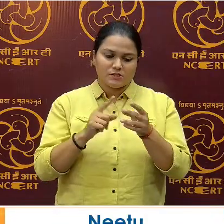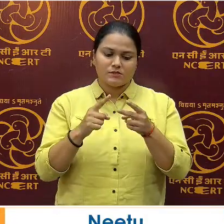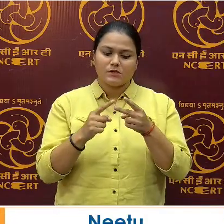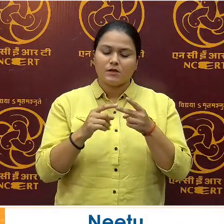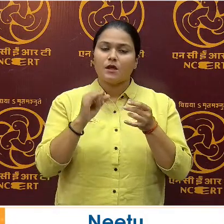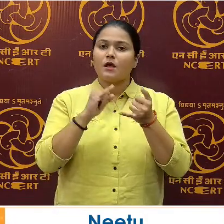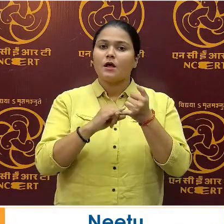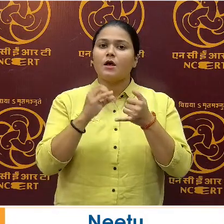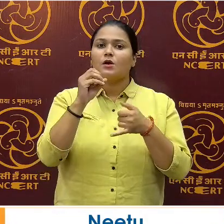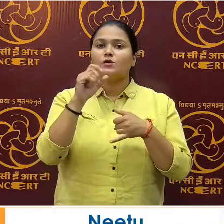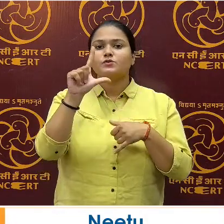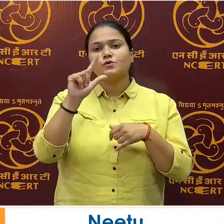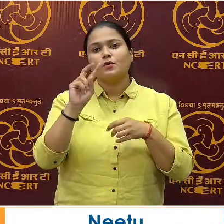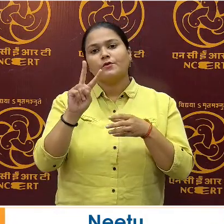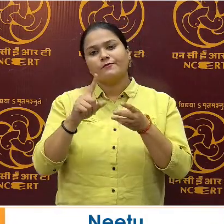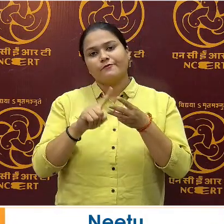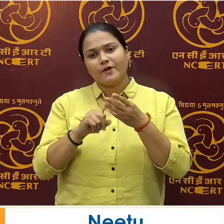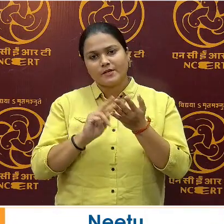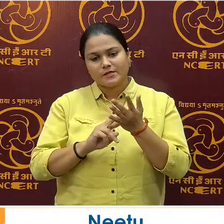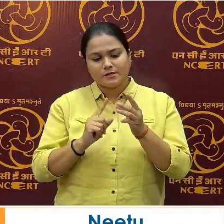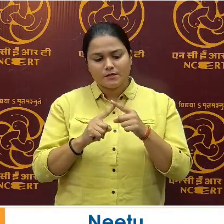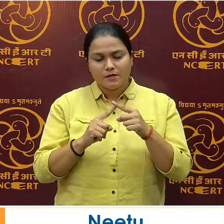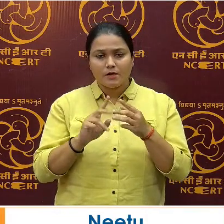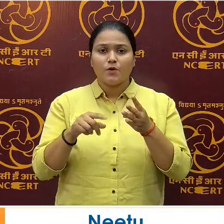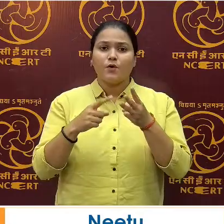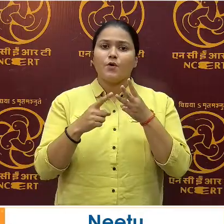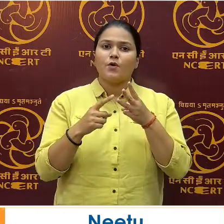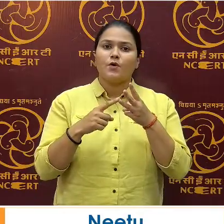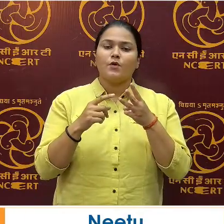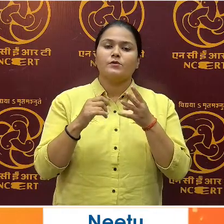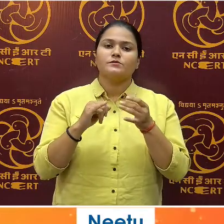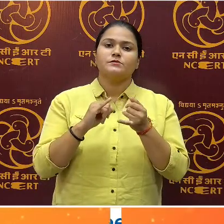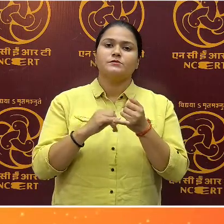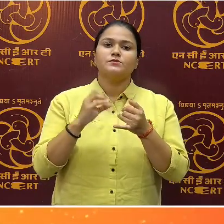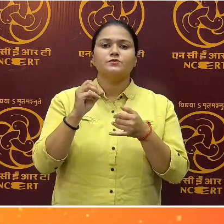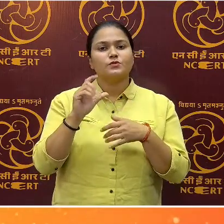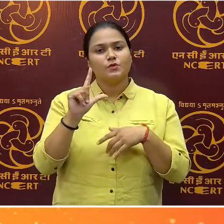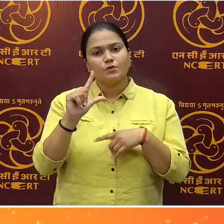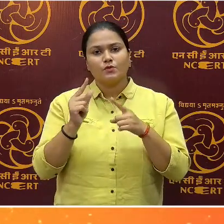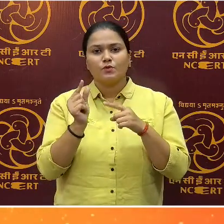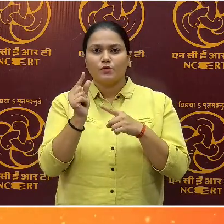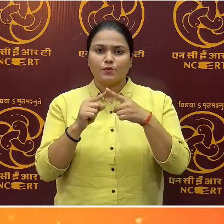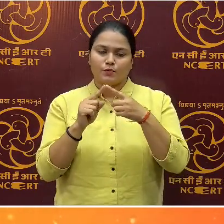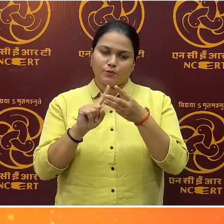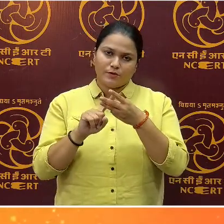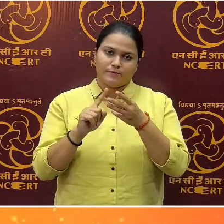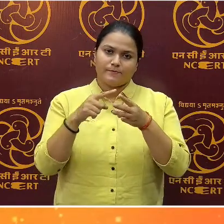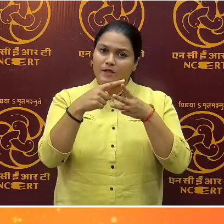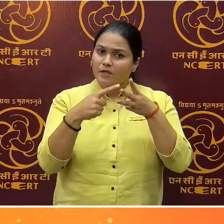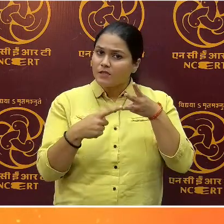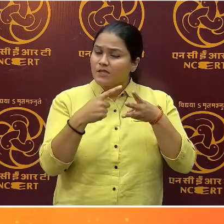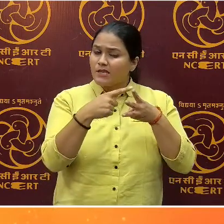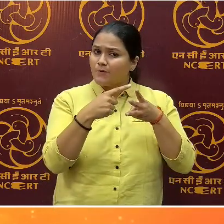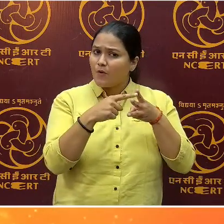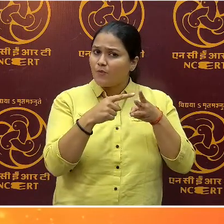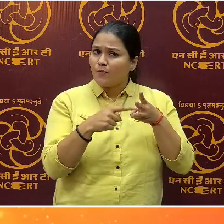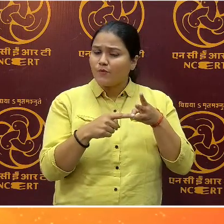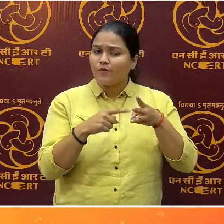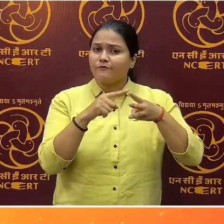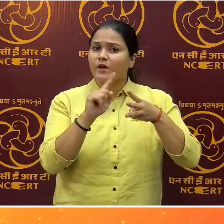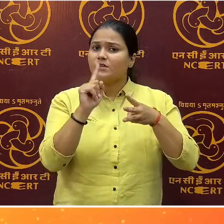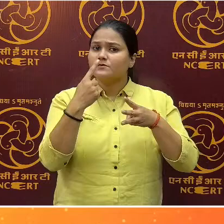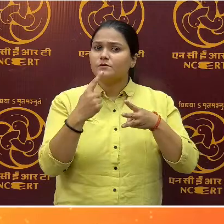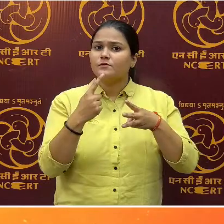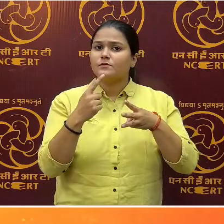we make any sort of mixture. So individually we'll see what these terms are. So first we talk